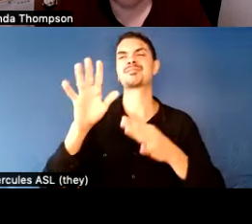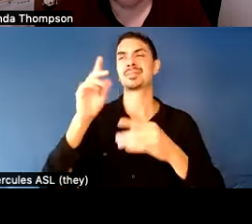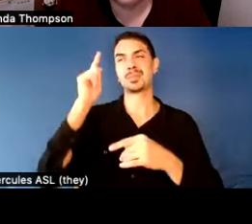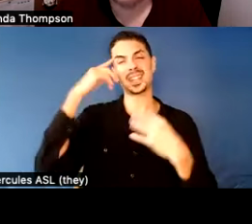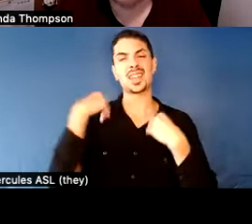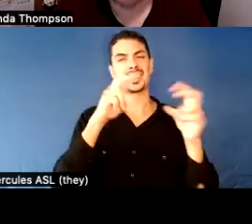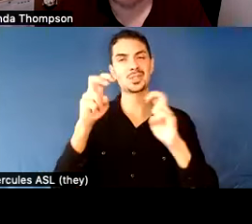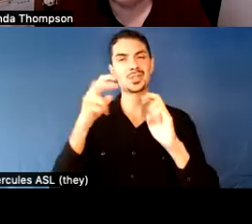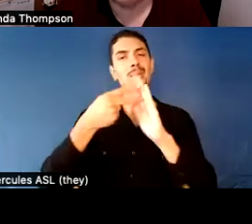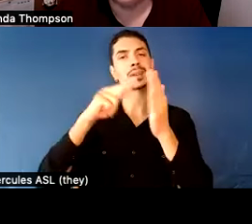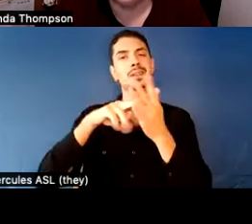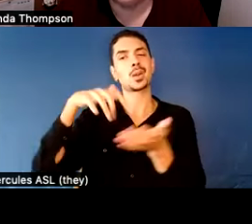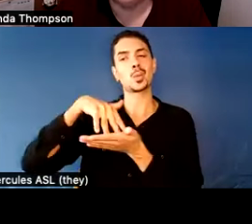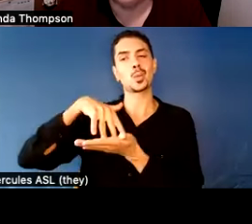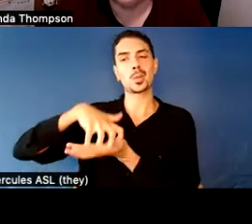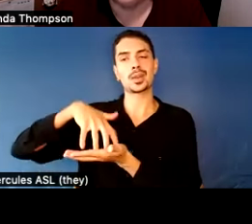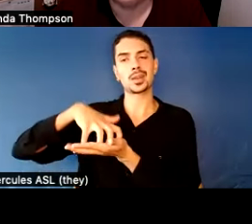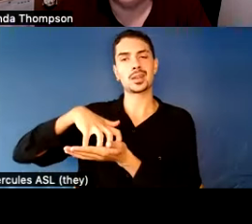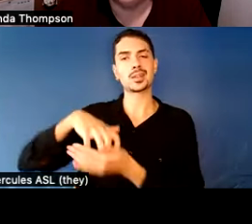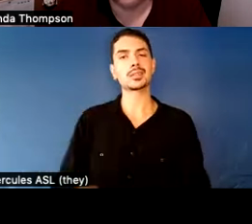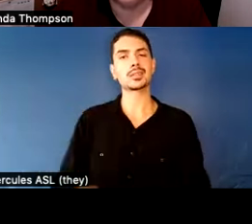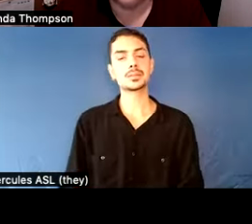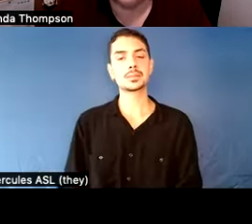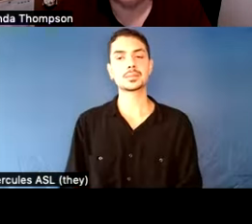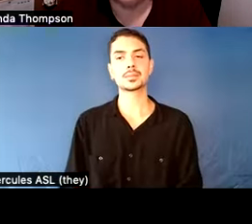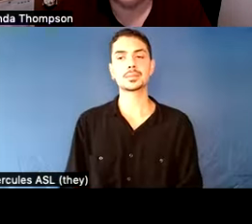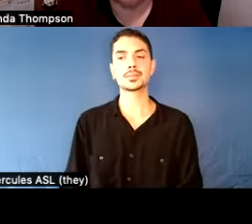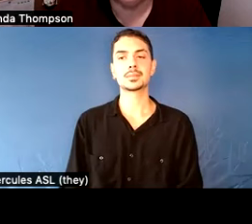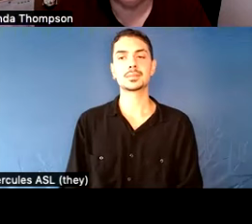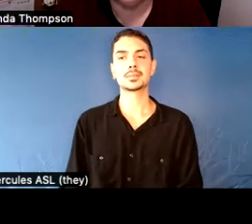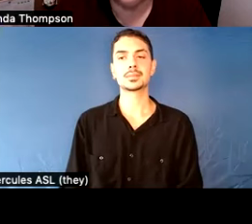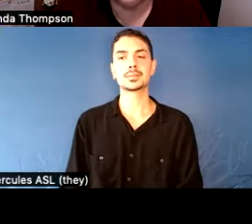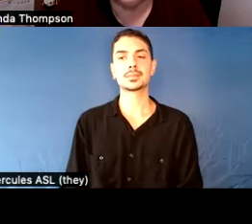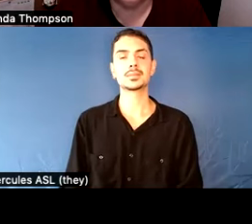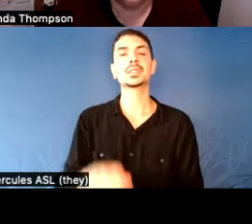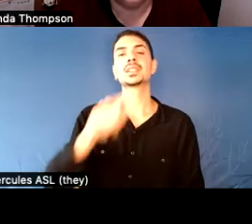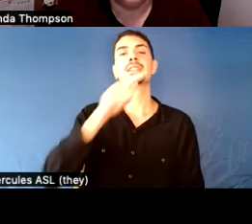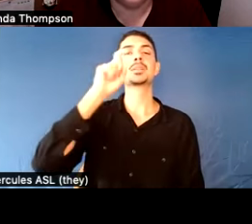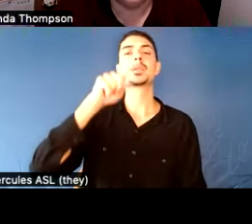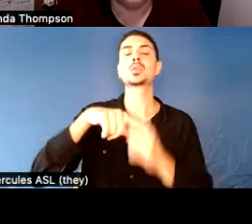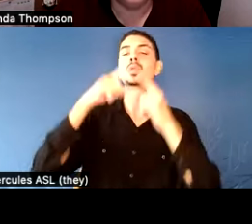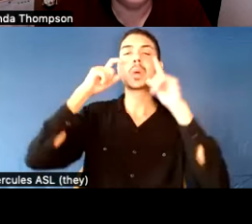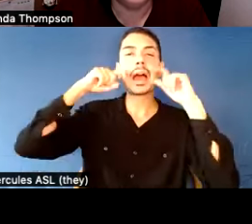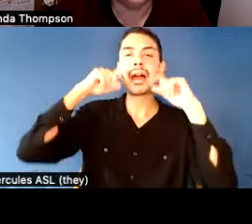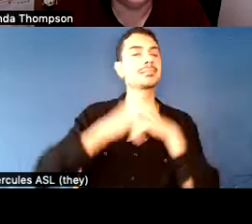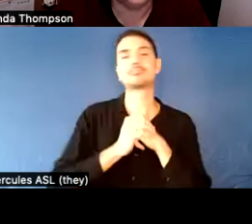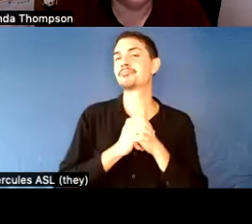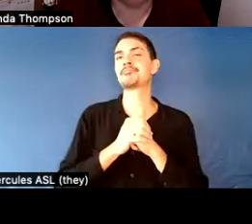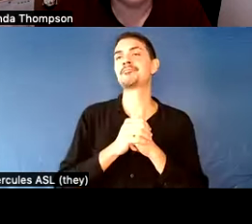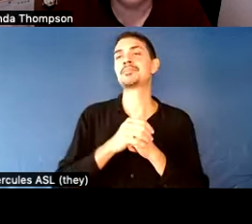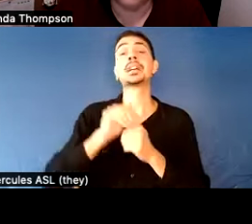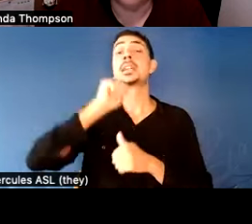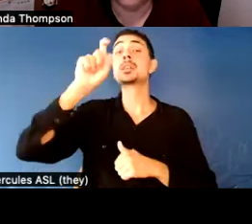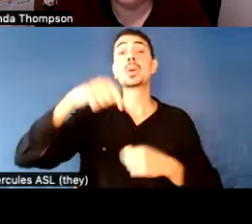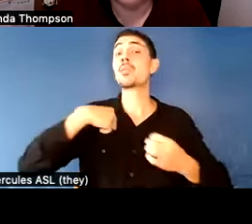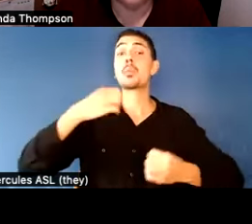lot of us, that is what it is. You're not supposed to cry. You're not supposed to have any emotions. You're not supposed to stay